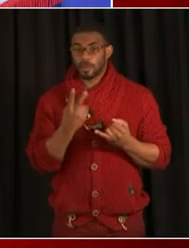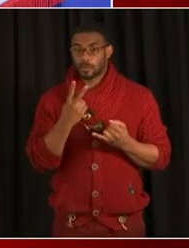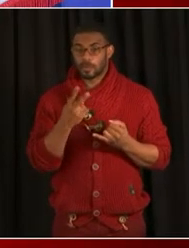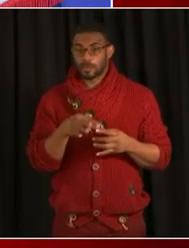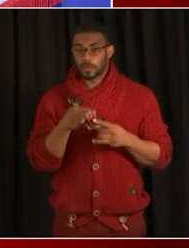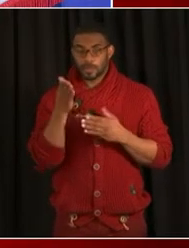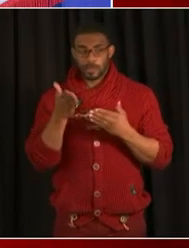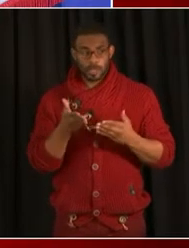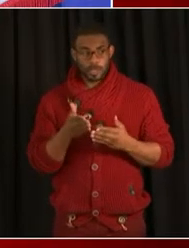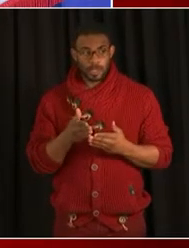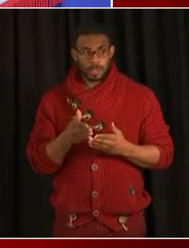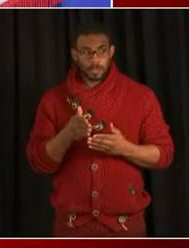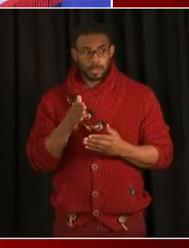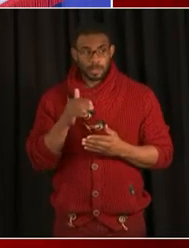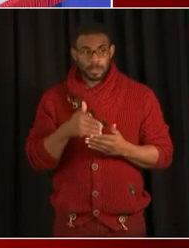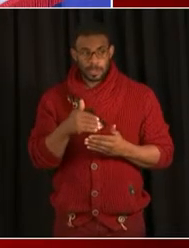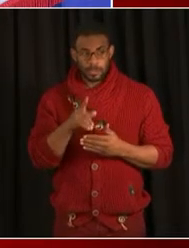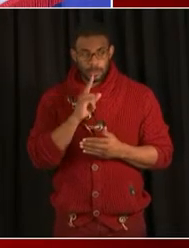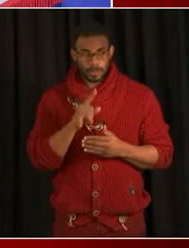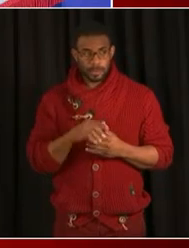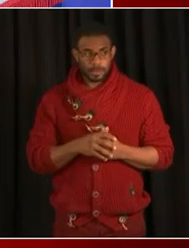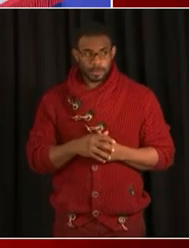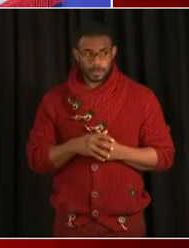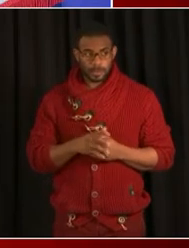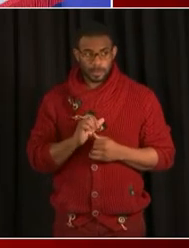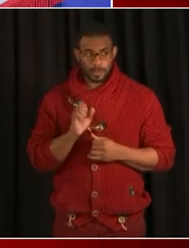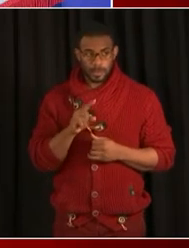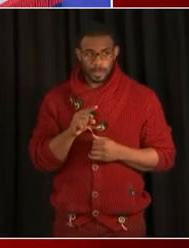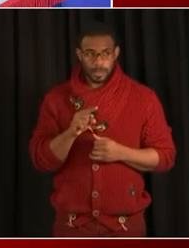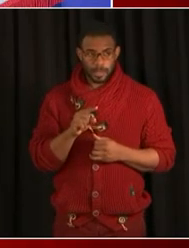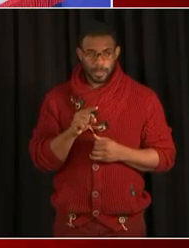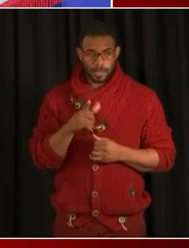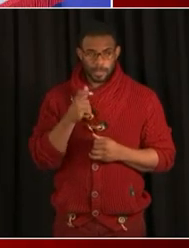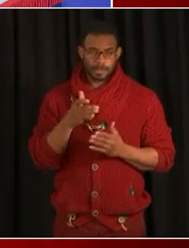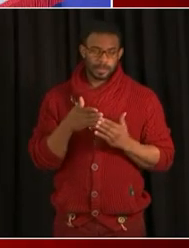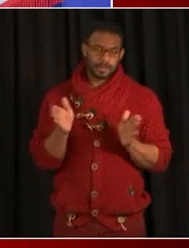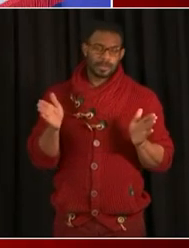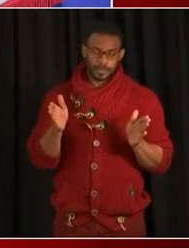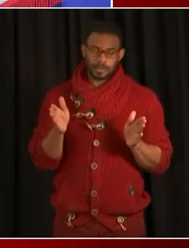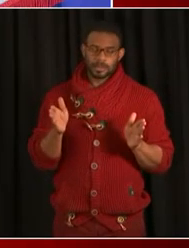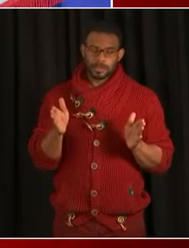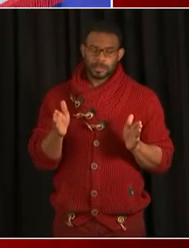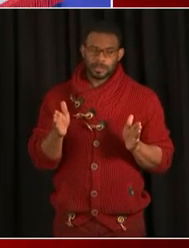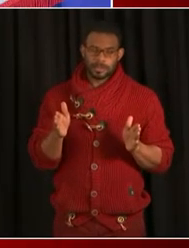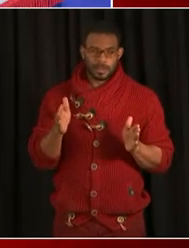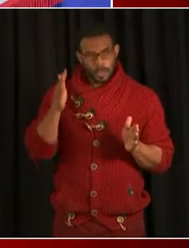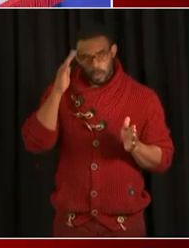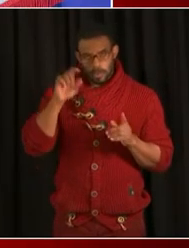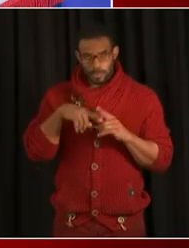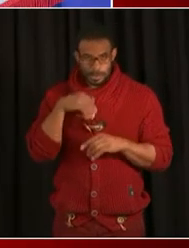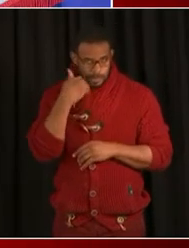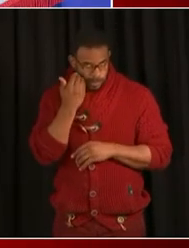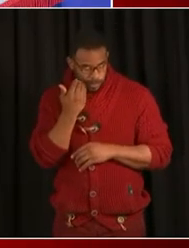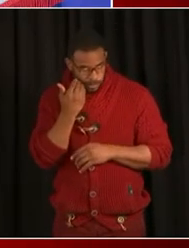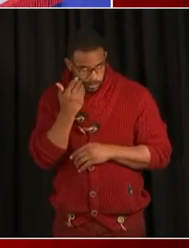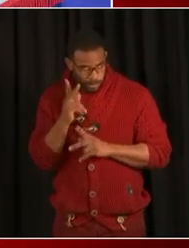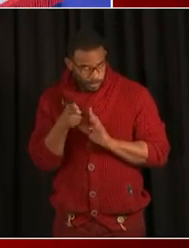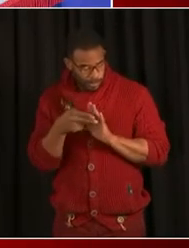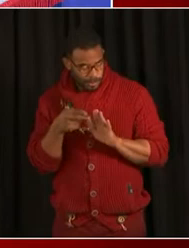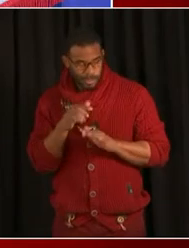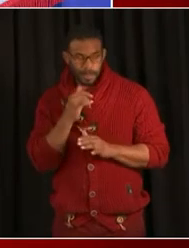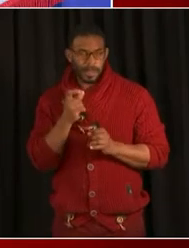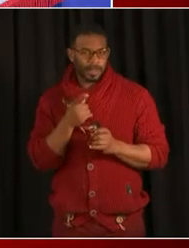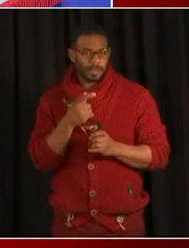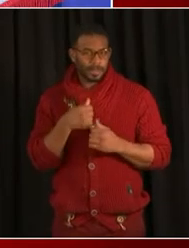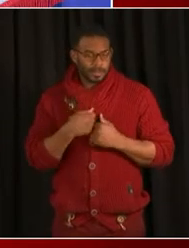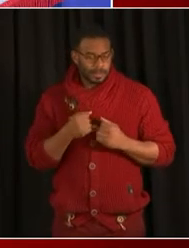2 special guests. And the next one is, I'm going to ask him, he's generally known to be shy, so I'm going